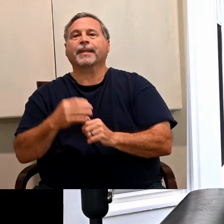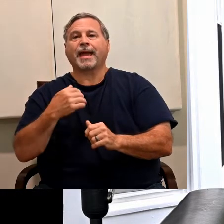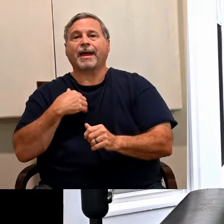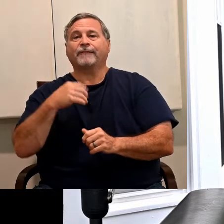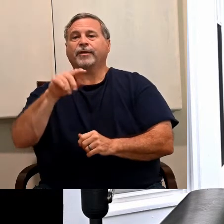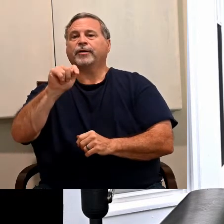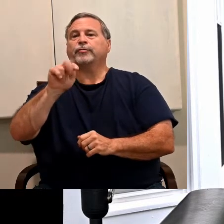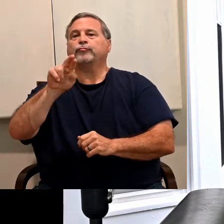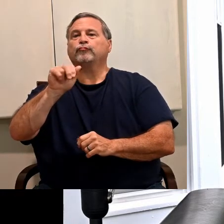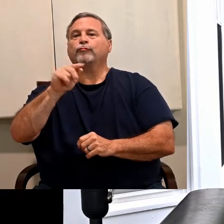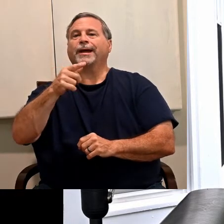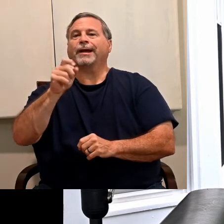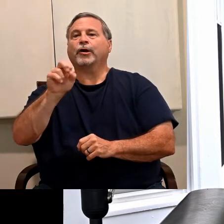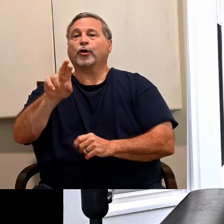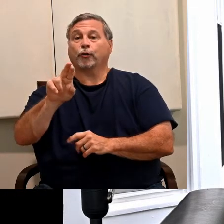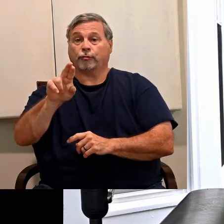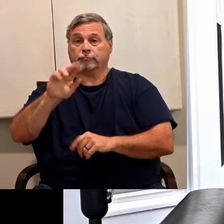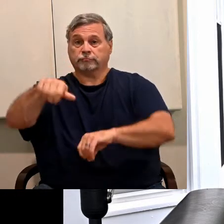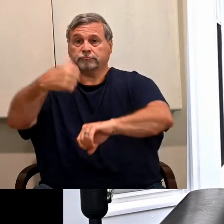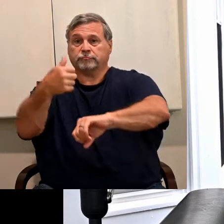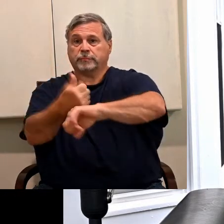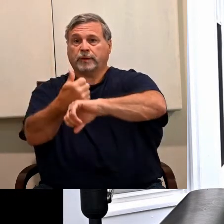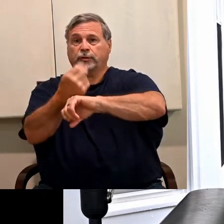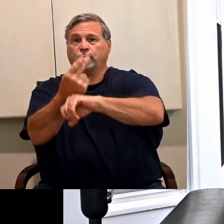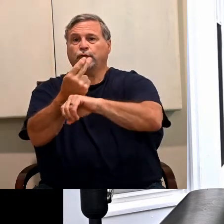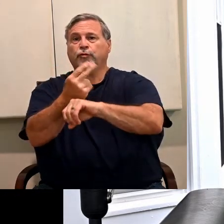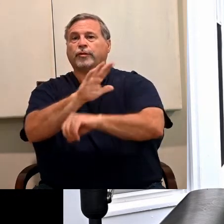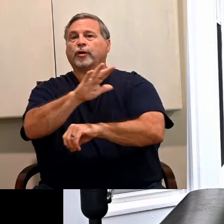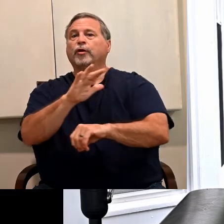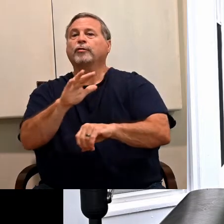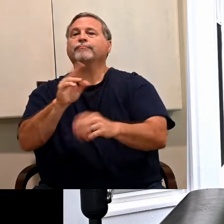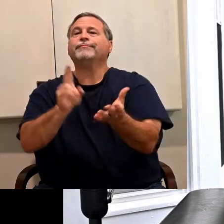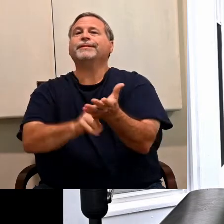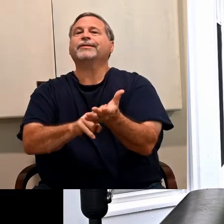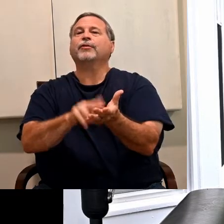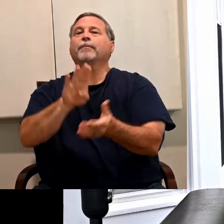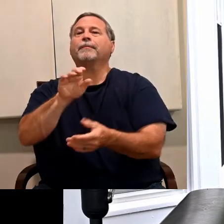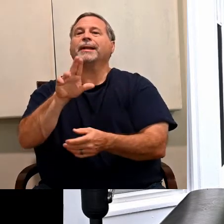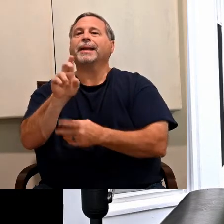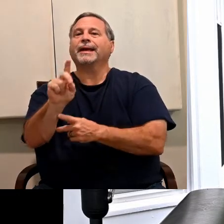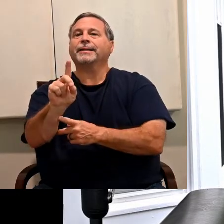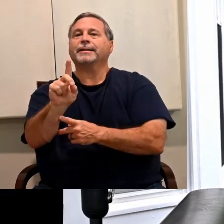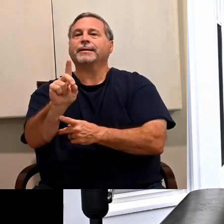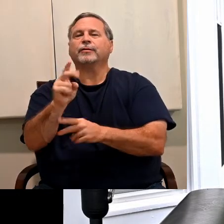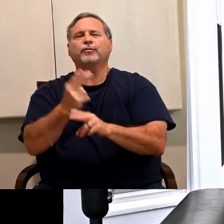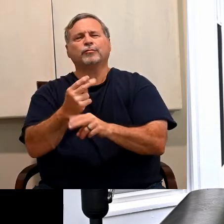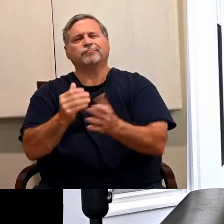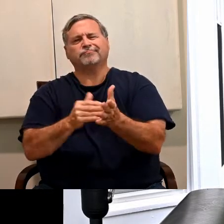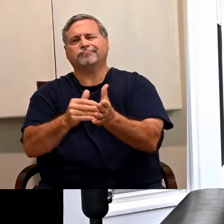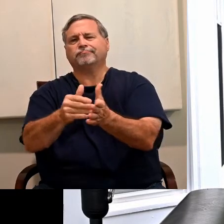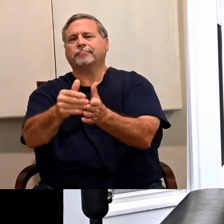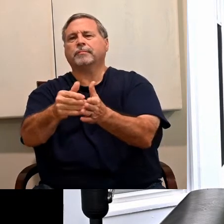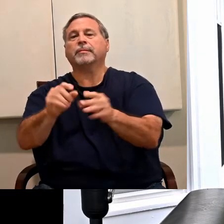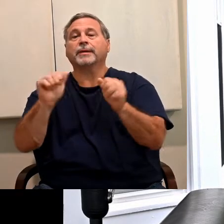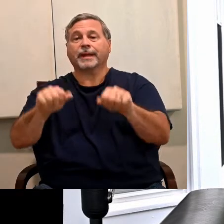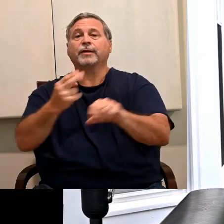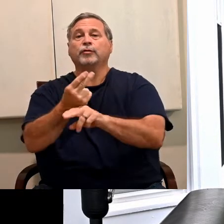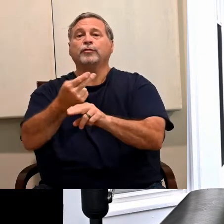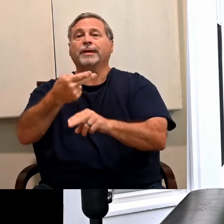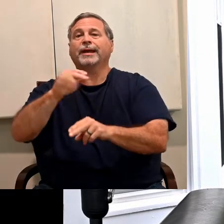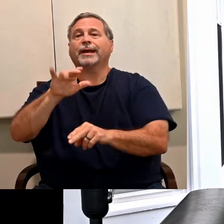meat. We've got a Traeger here. We're going to set it up. I'm using their signature blend. It's pretty much all I use